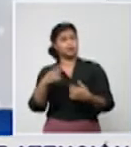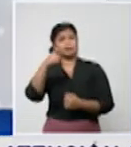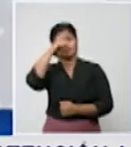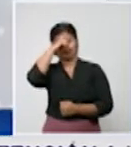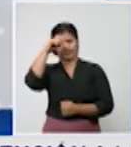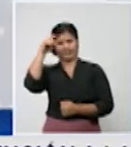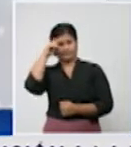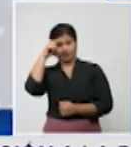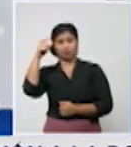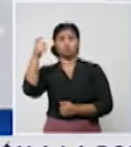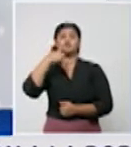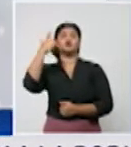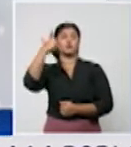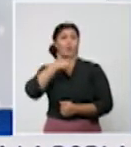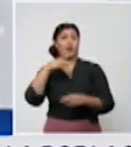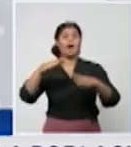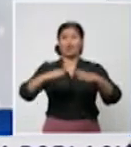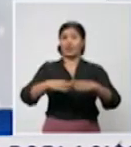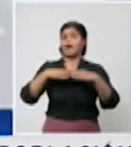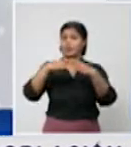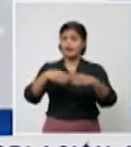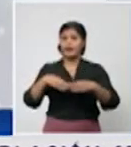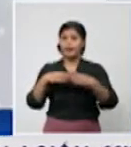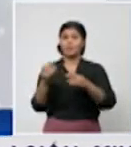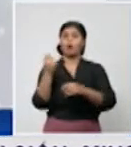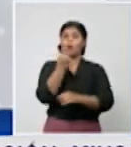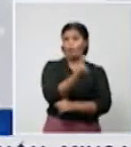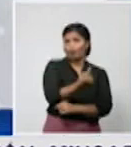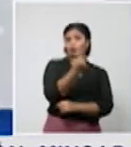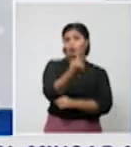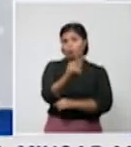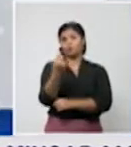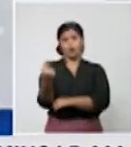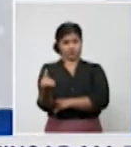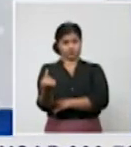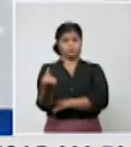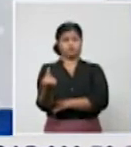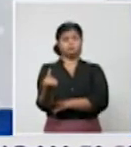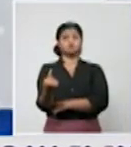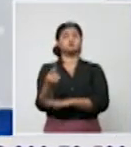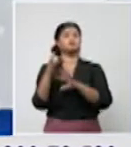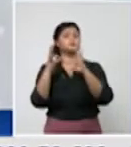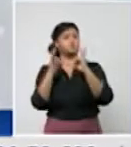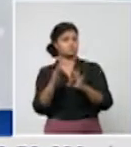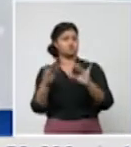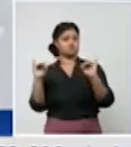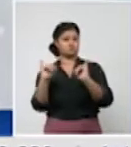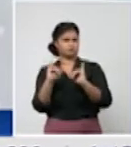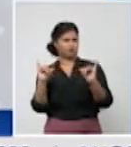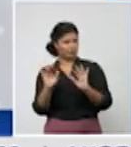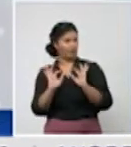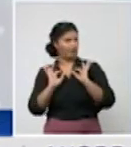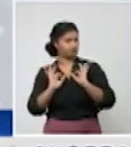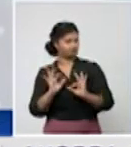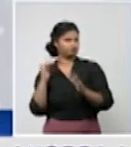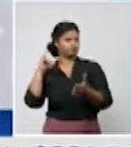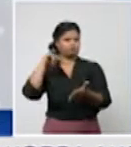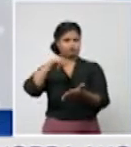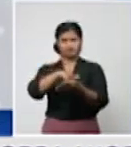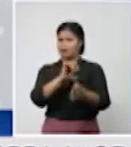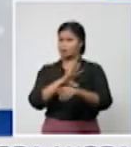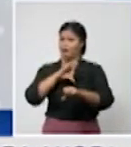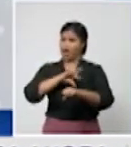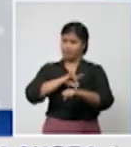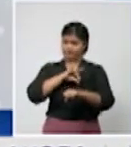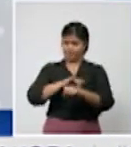they arrive to the country and are immediately taken to an isolation center, they don't have any contact with the rest of the population. Hence,